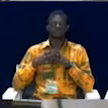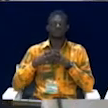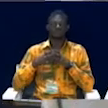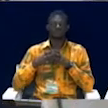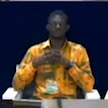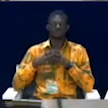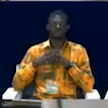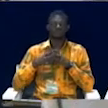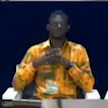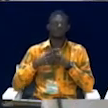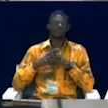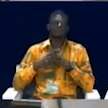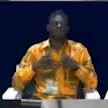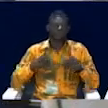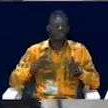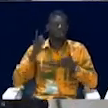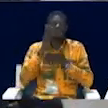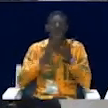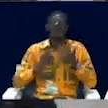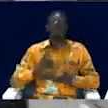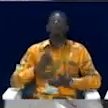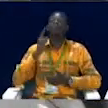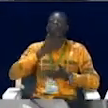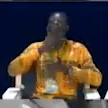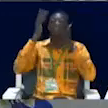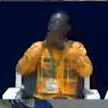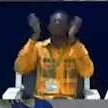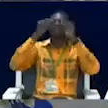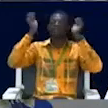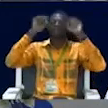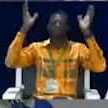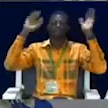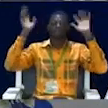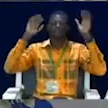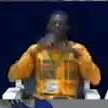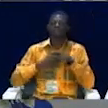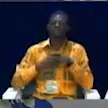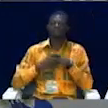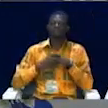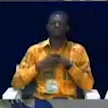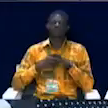Let somebody shout hallelujah.